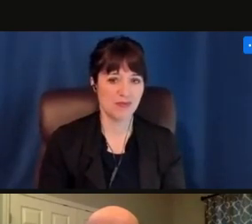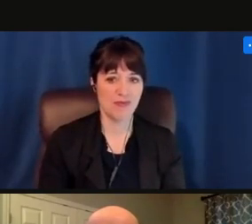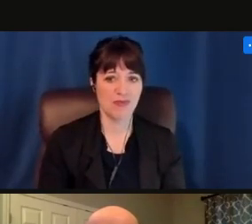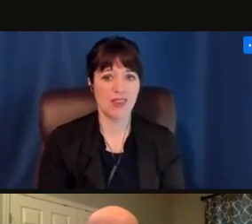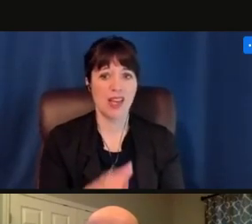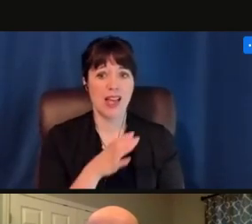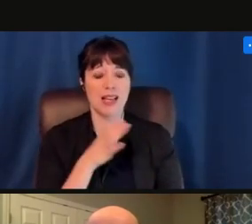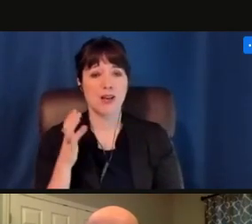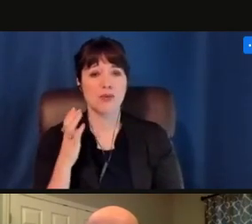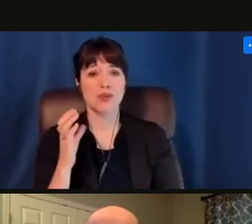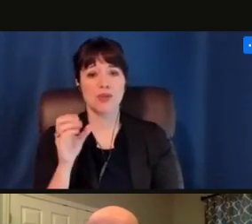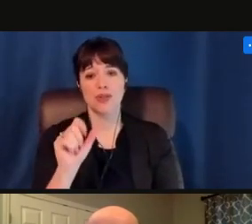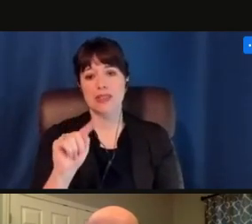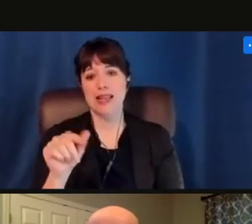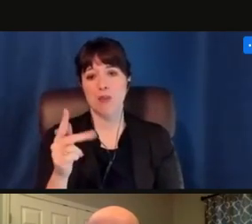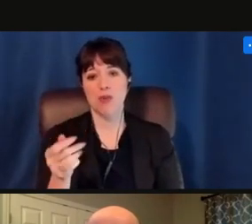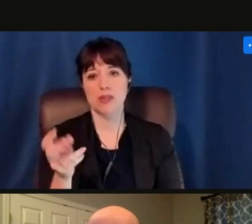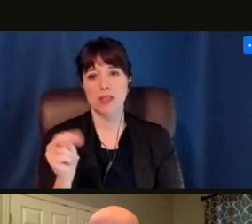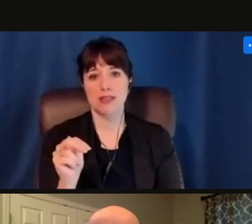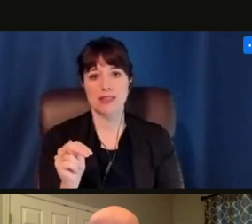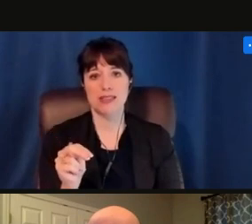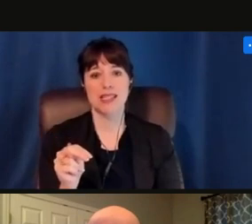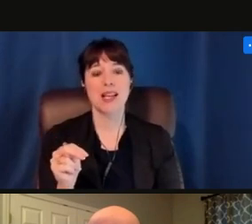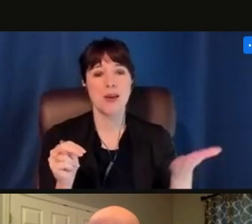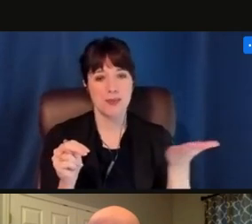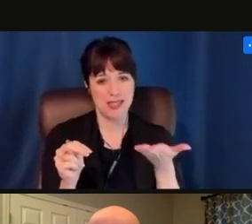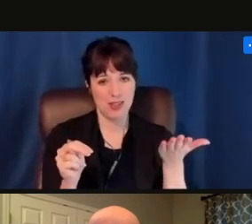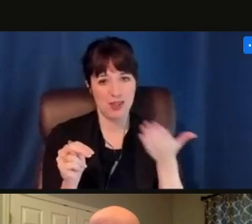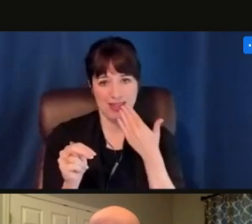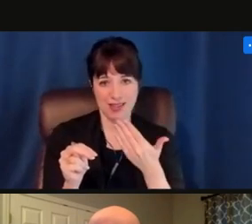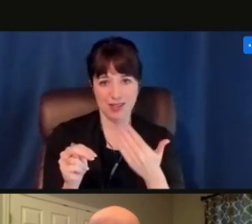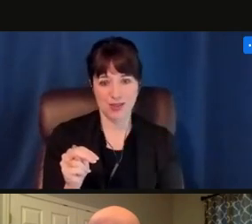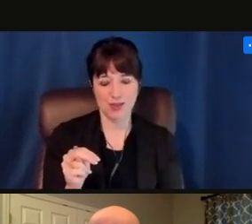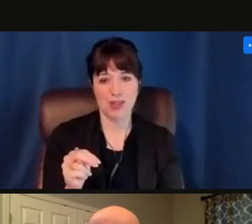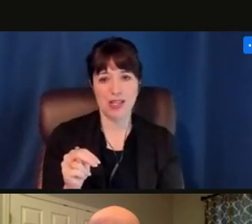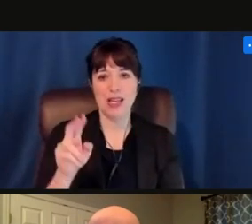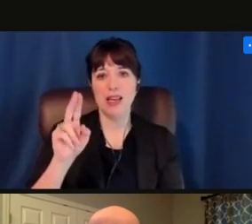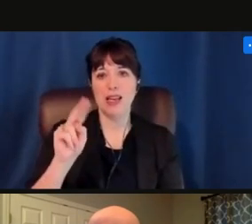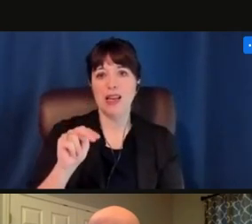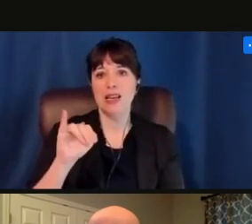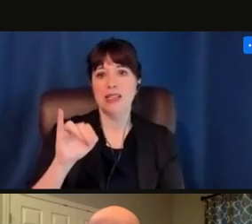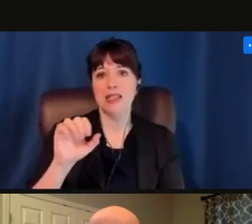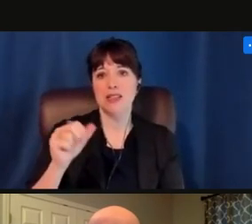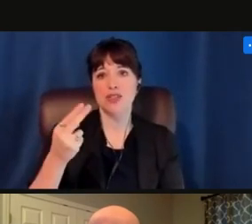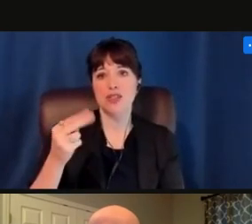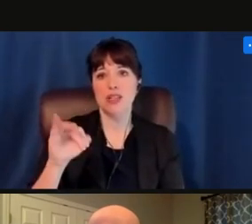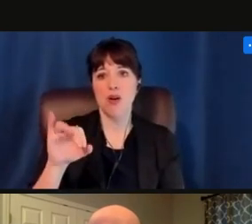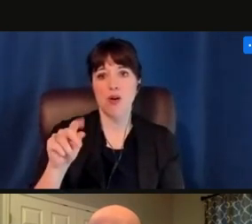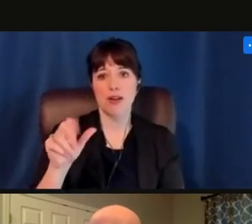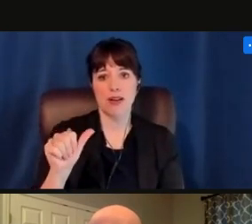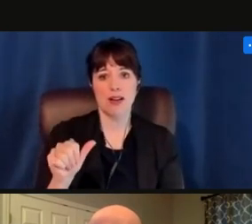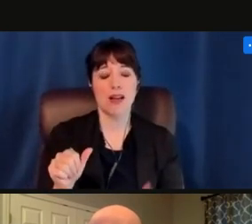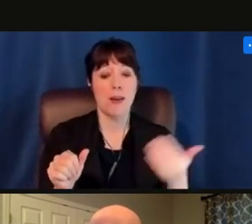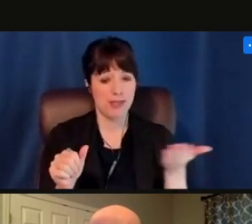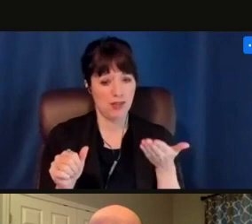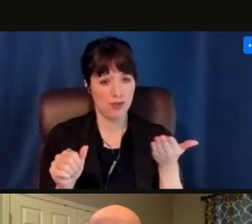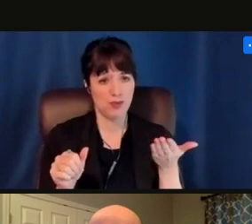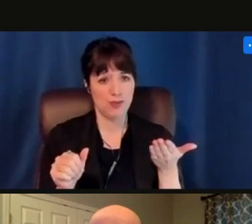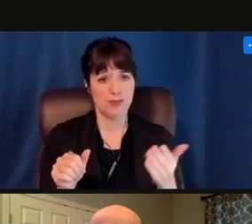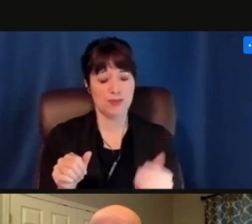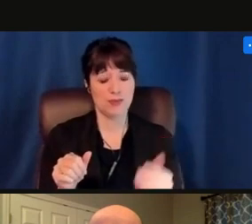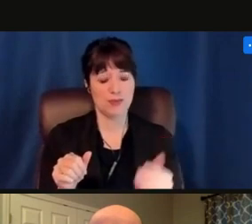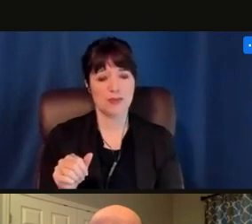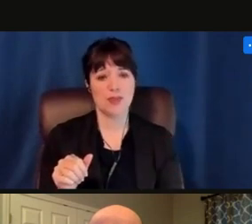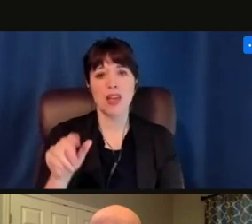Councilor Stapleton. I'm here, thank you. Councilor Nishioka. I'm here.